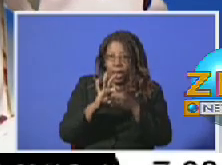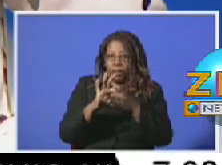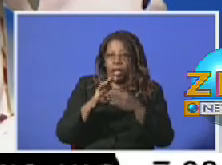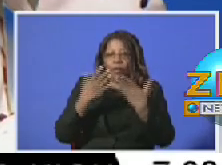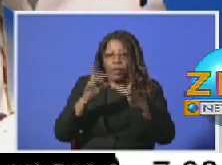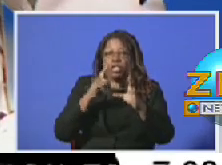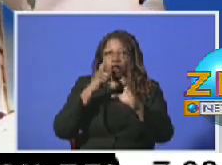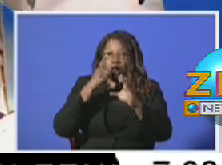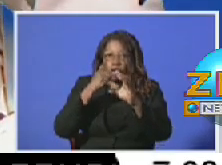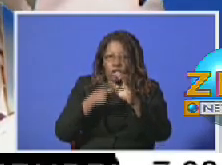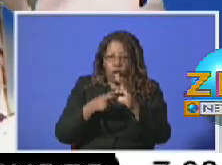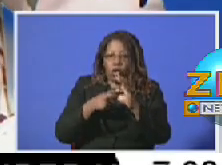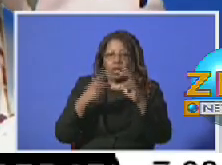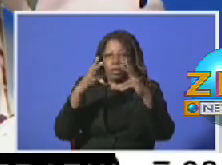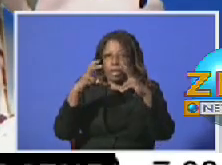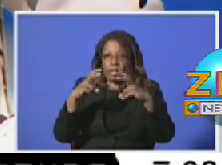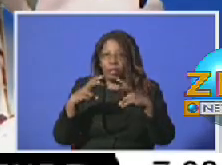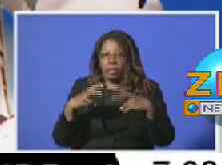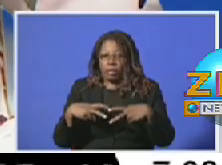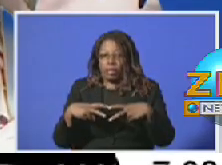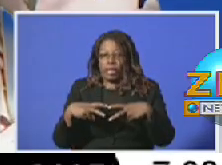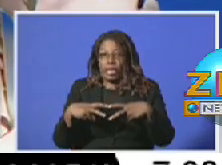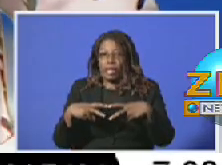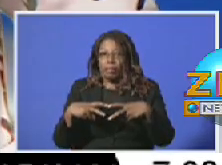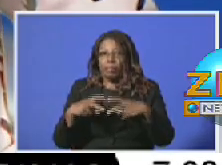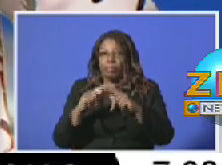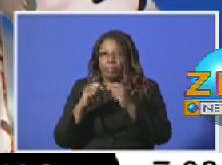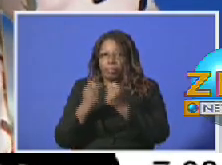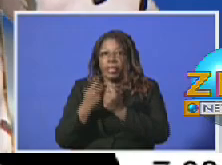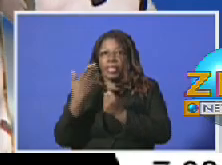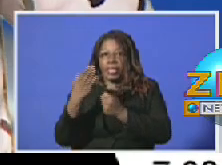that an assessment team is now on the ground in